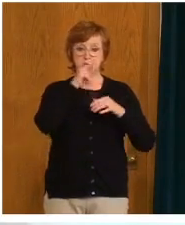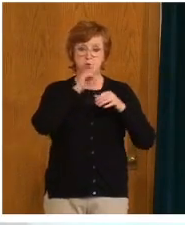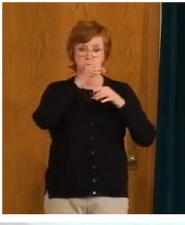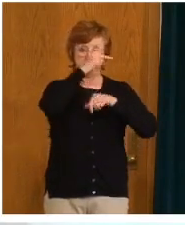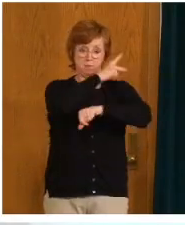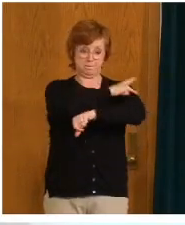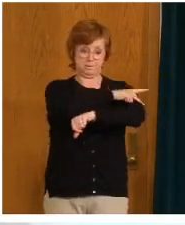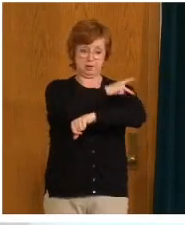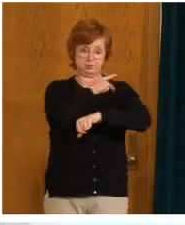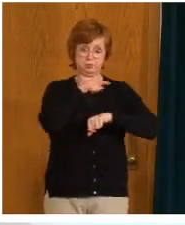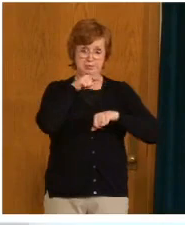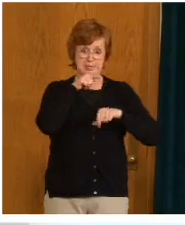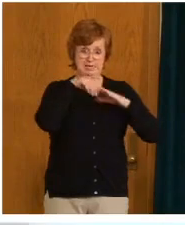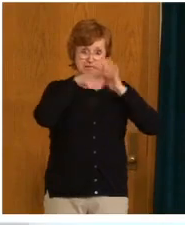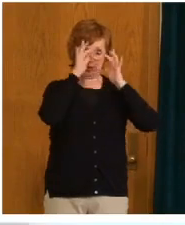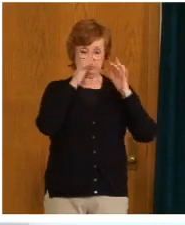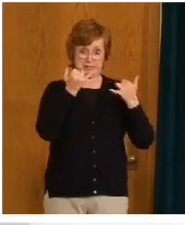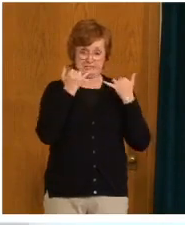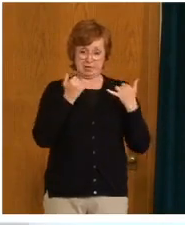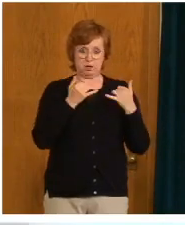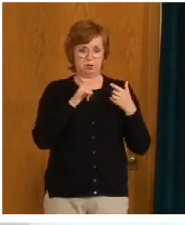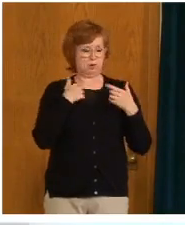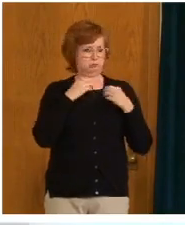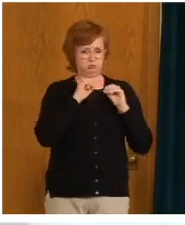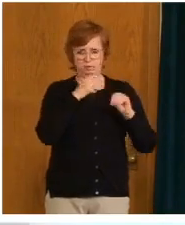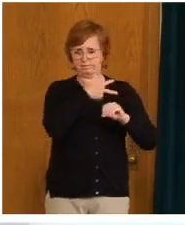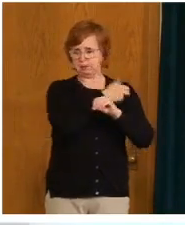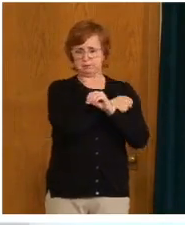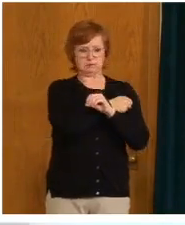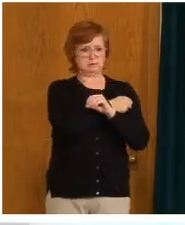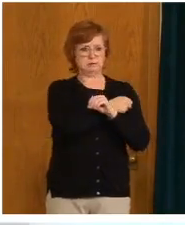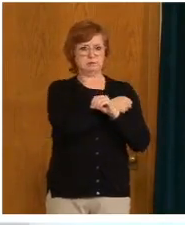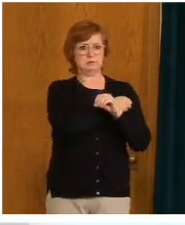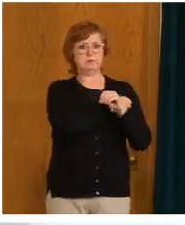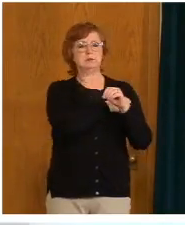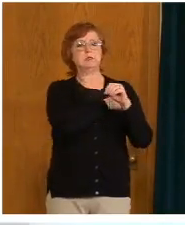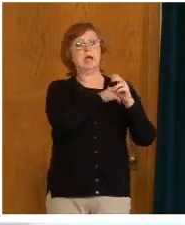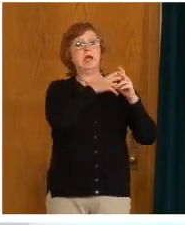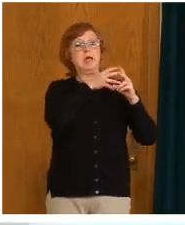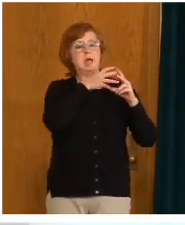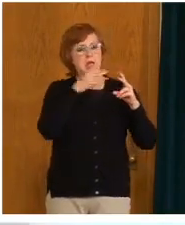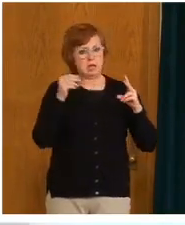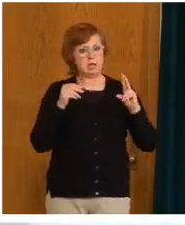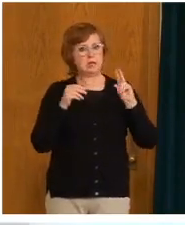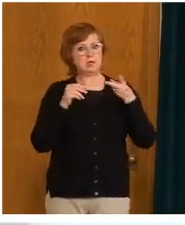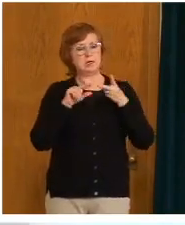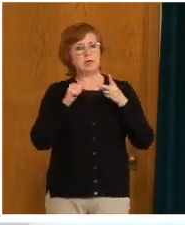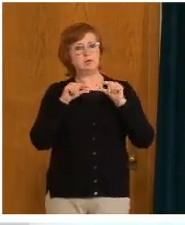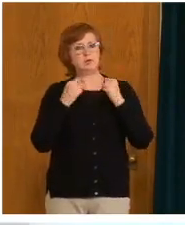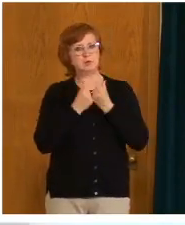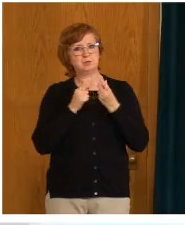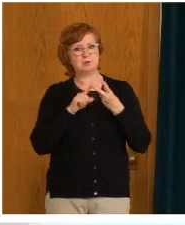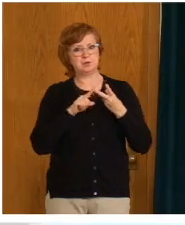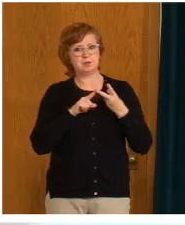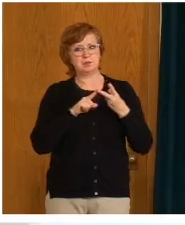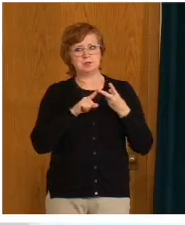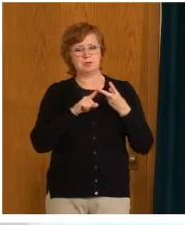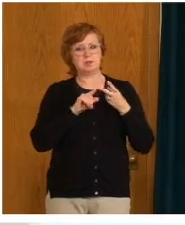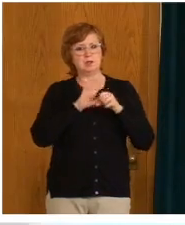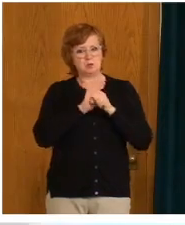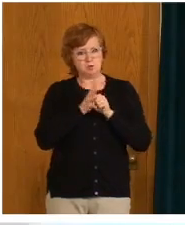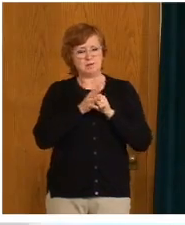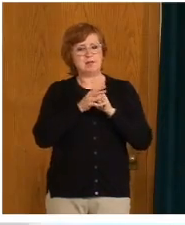were not vaccinated or where COVID was one of the causes in situations where there were many